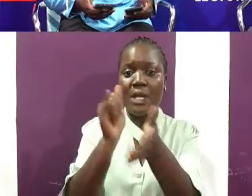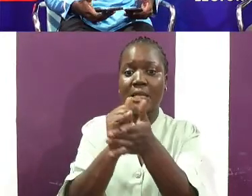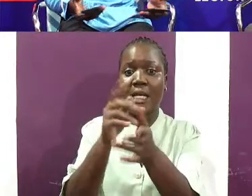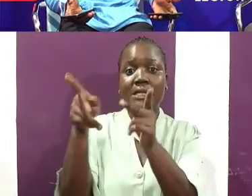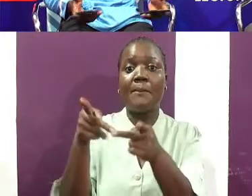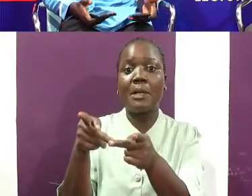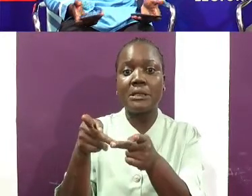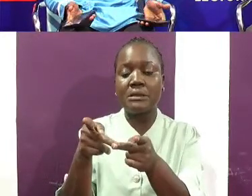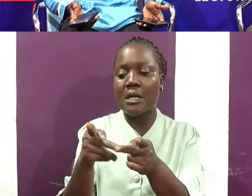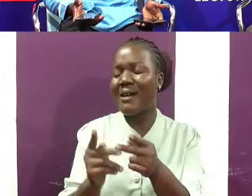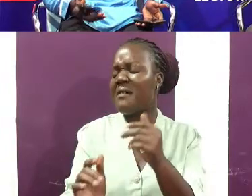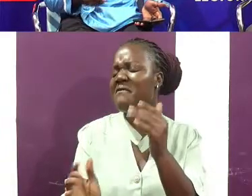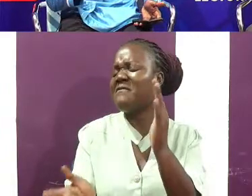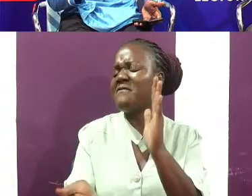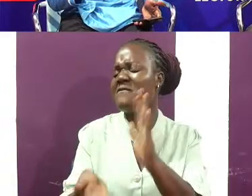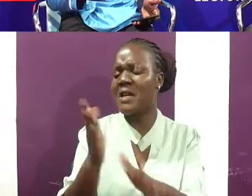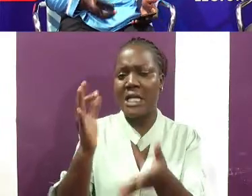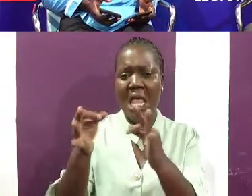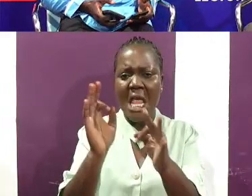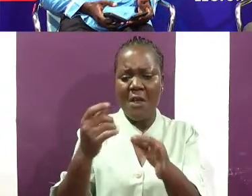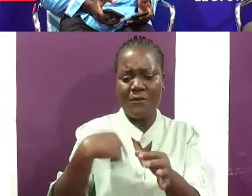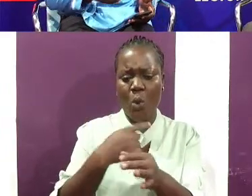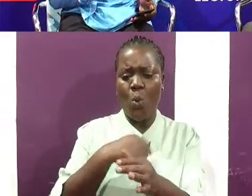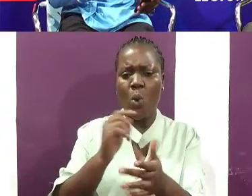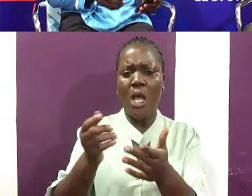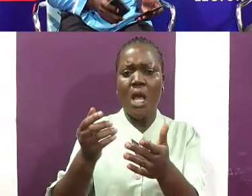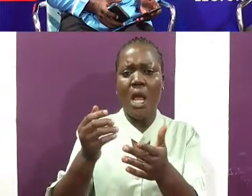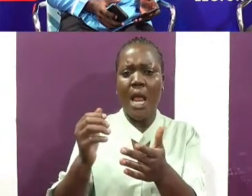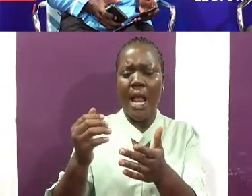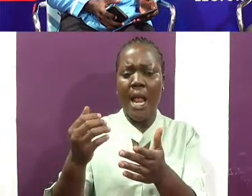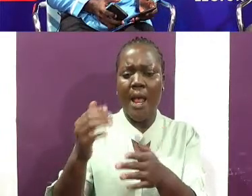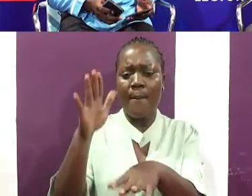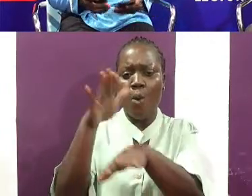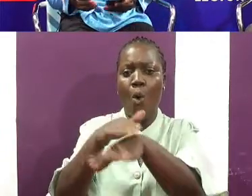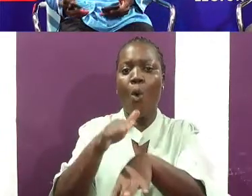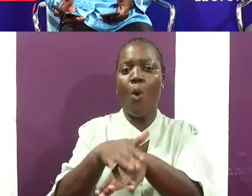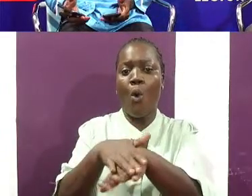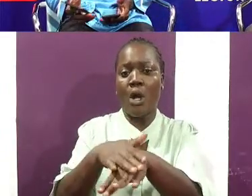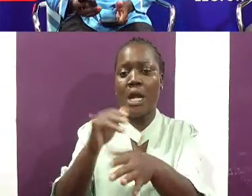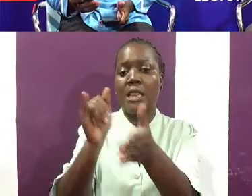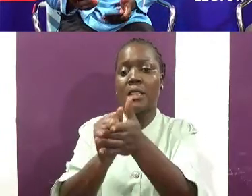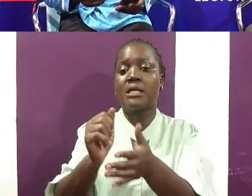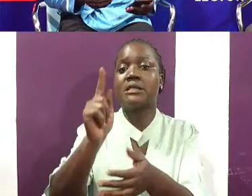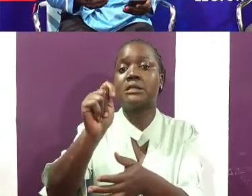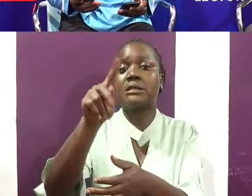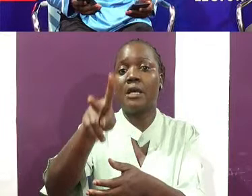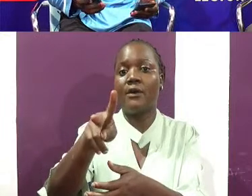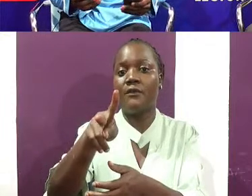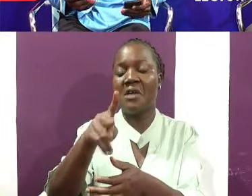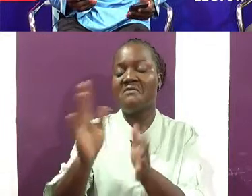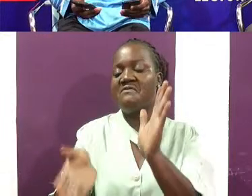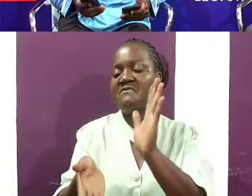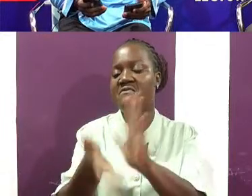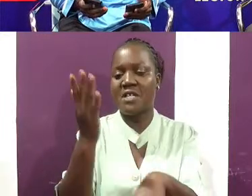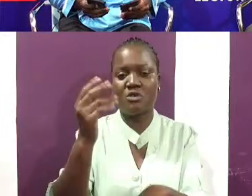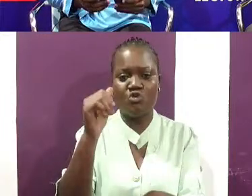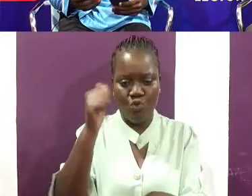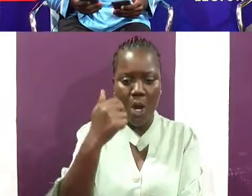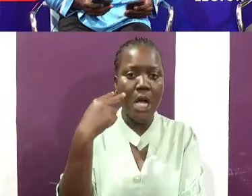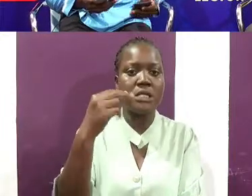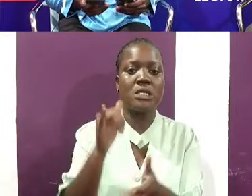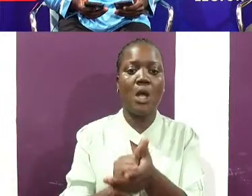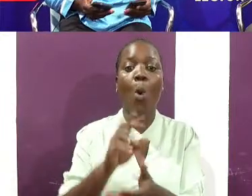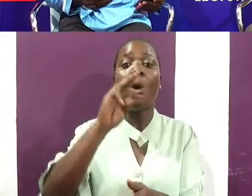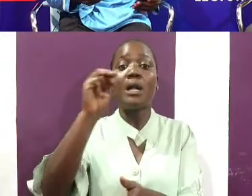pe, you can call live on Sabeka. And I feel so benya. Sa program here eh on Twitter minim say boys be brave ni ladies be brave